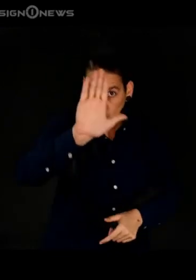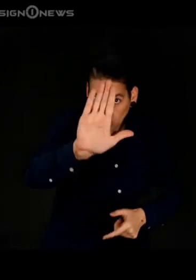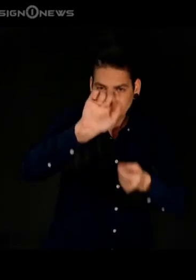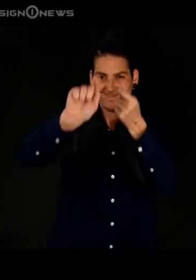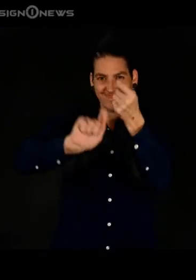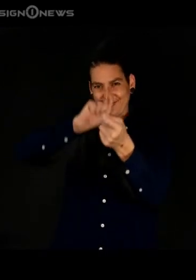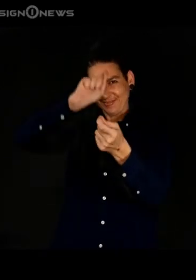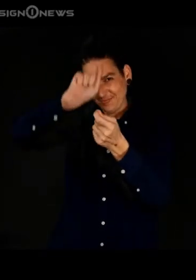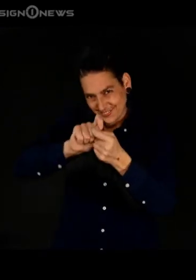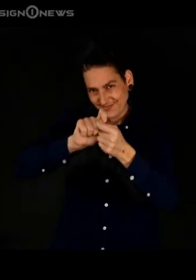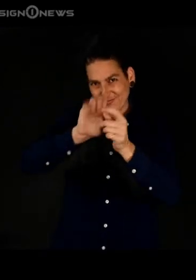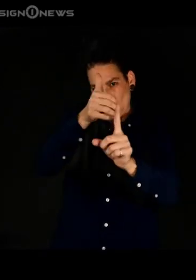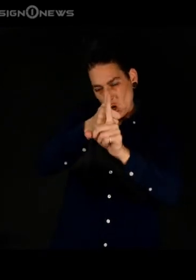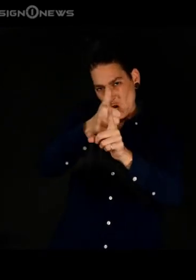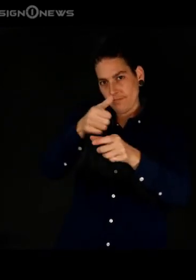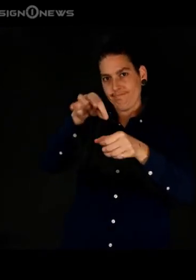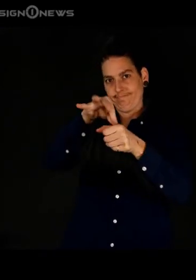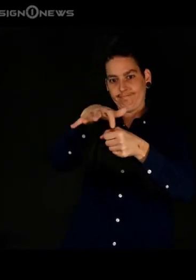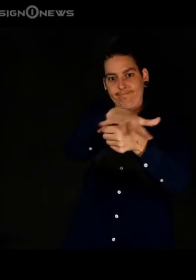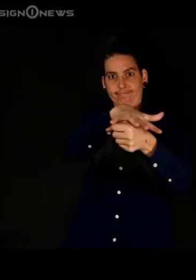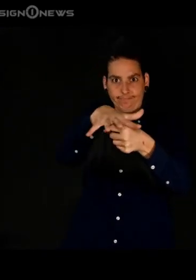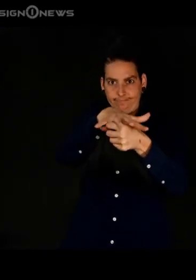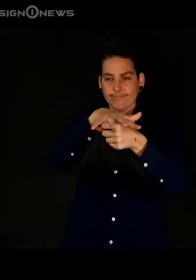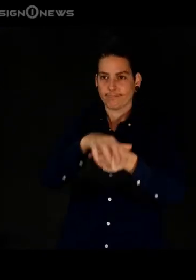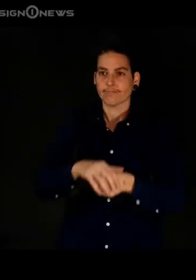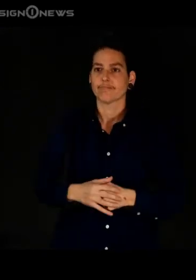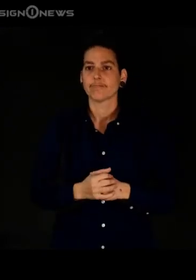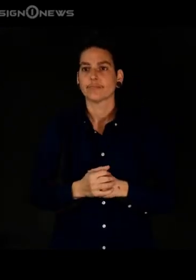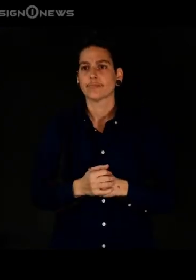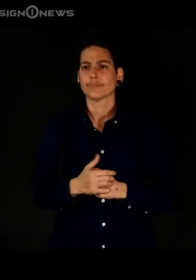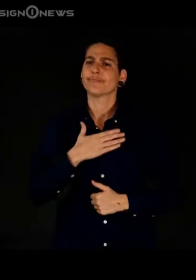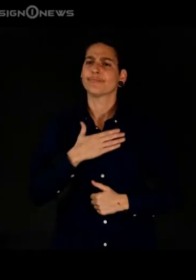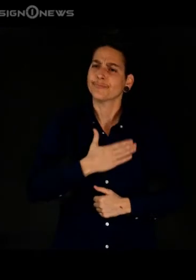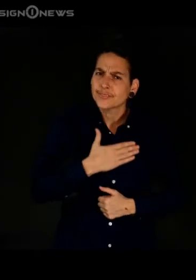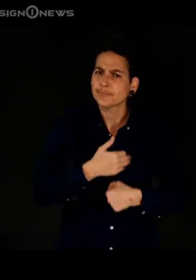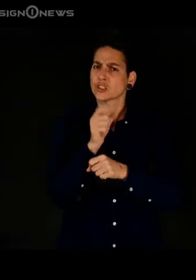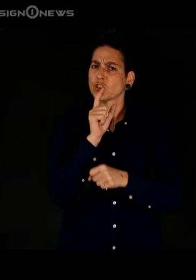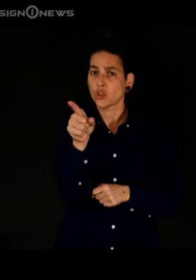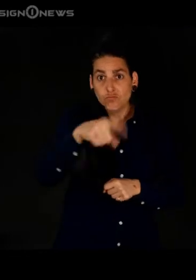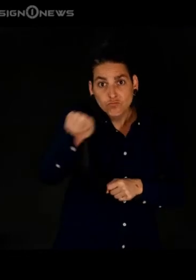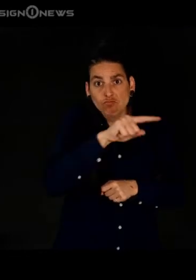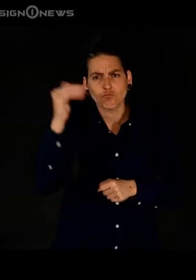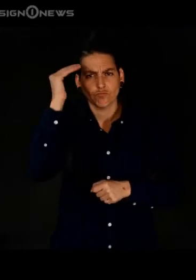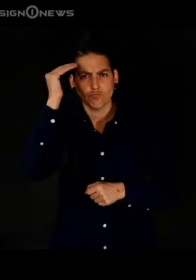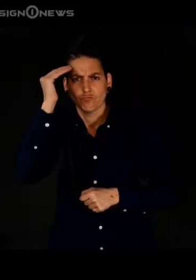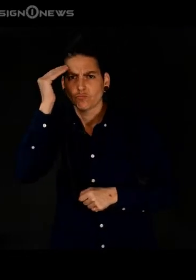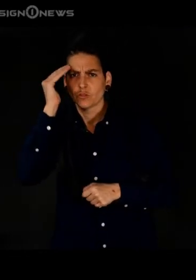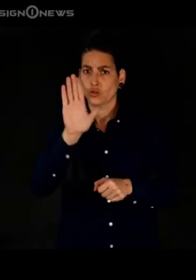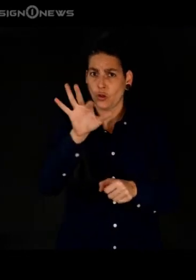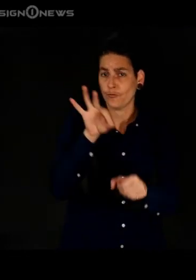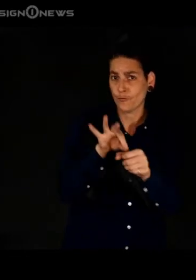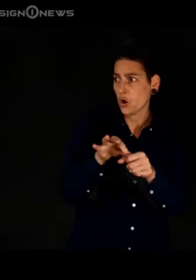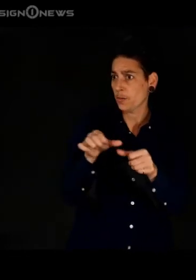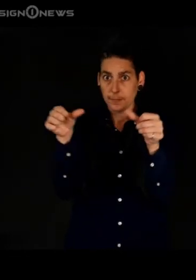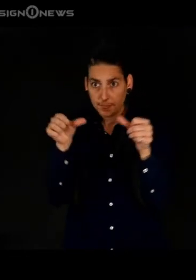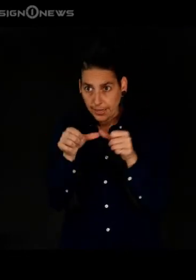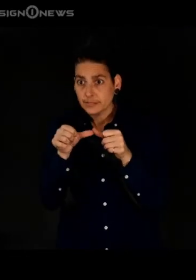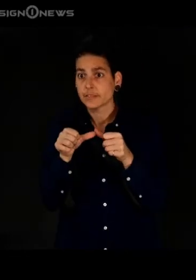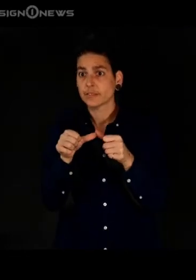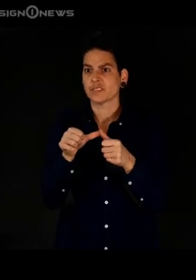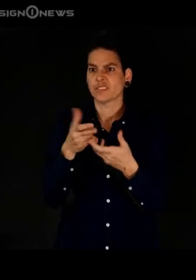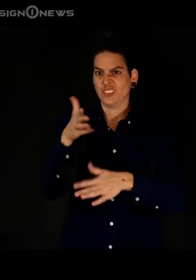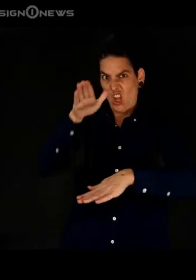your correct polling to pass the vote. Please make sure you know where your polling place is